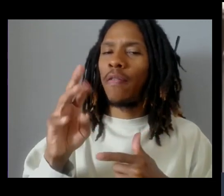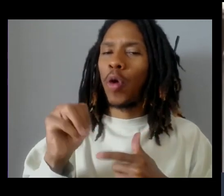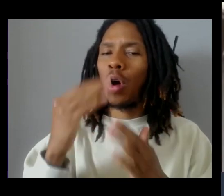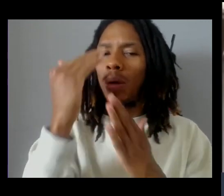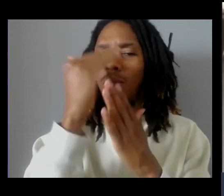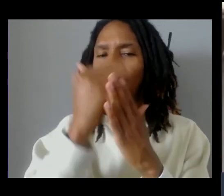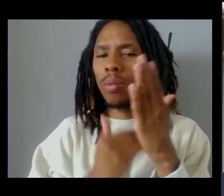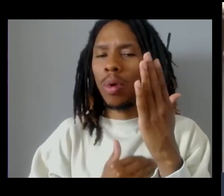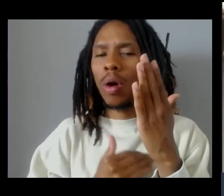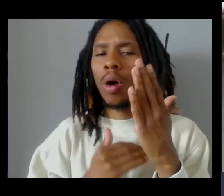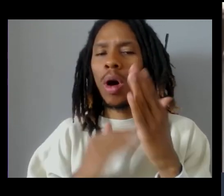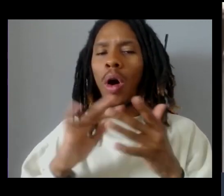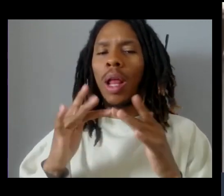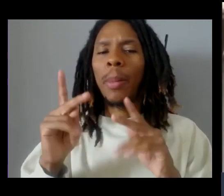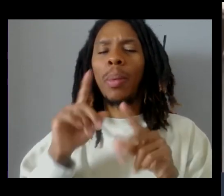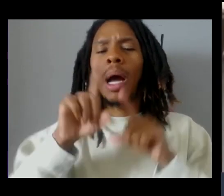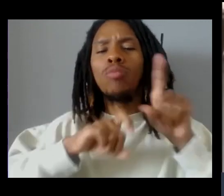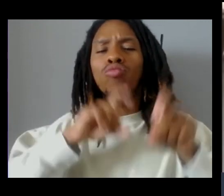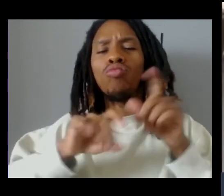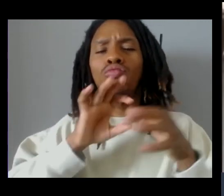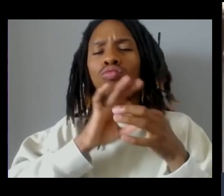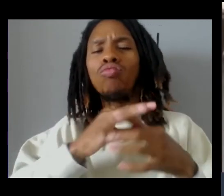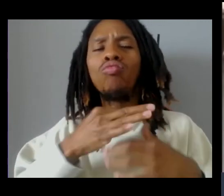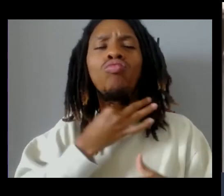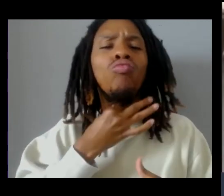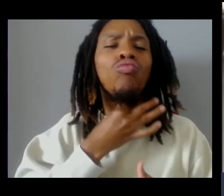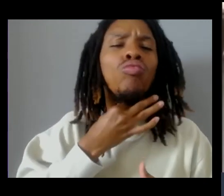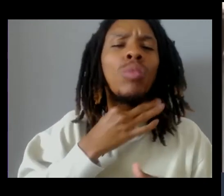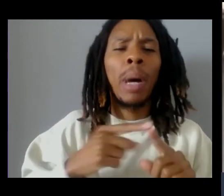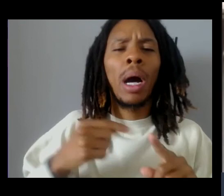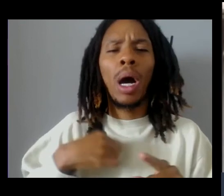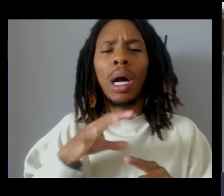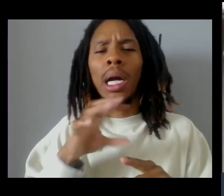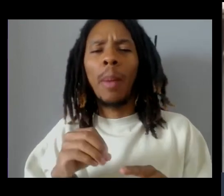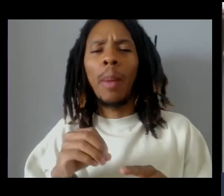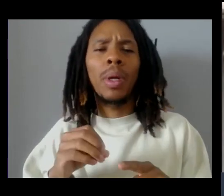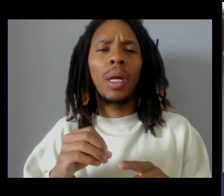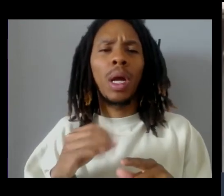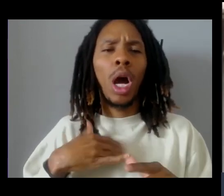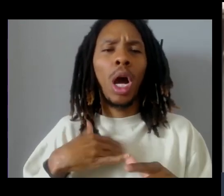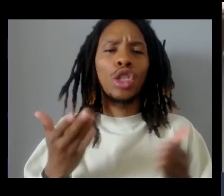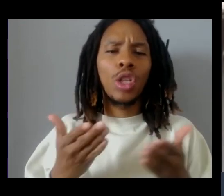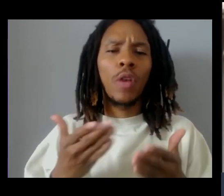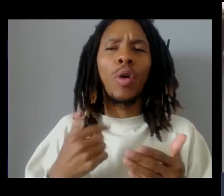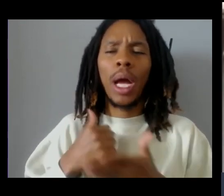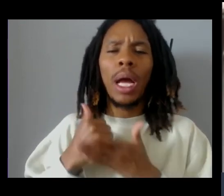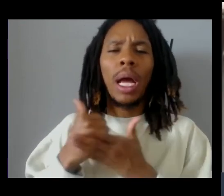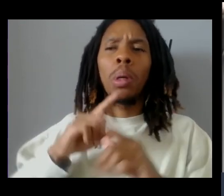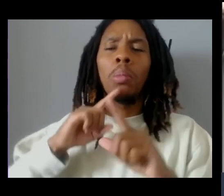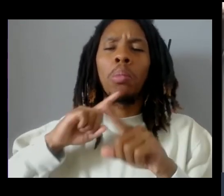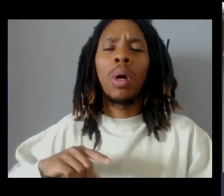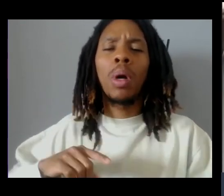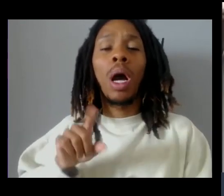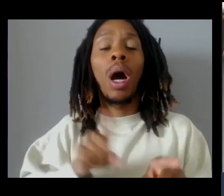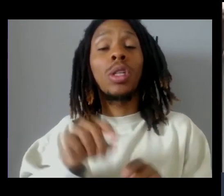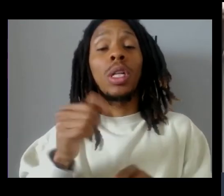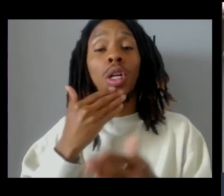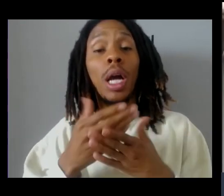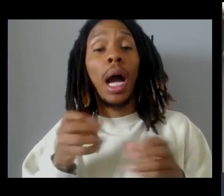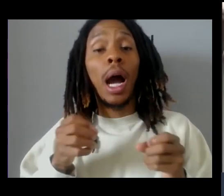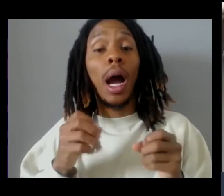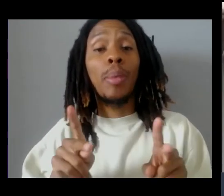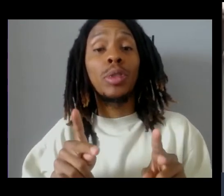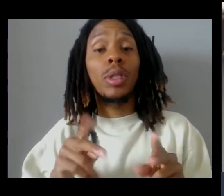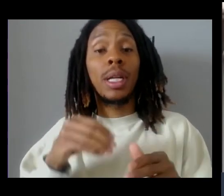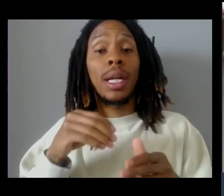asking questions about Ray, and we're helping people out. And actually, another really great opportunity in